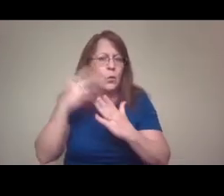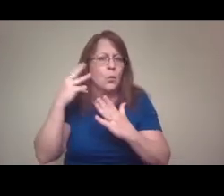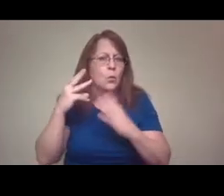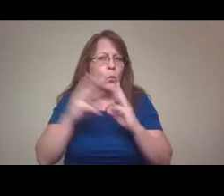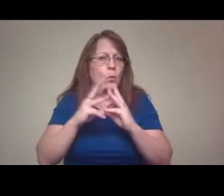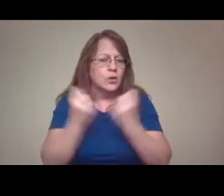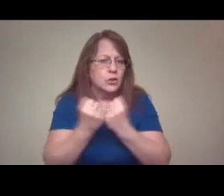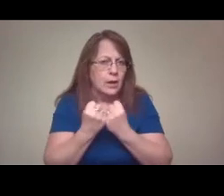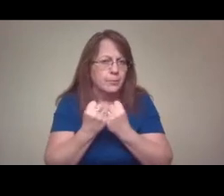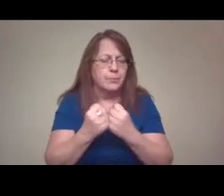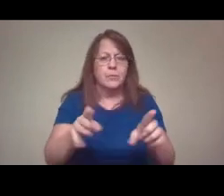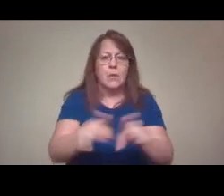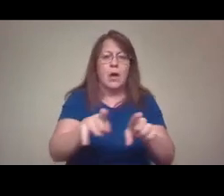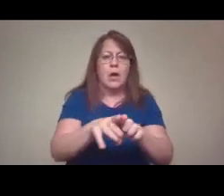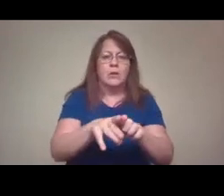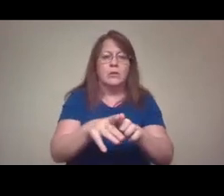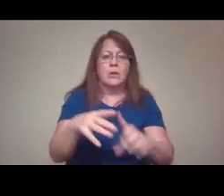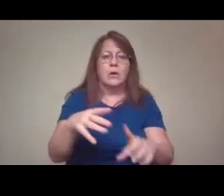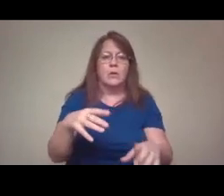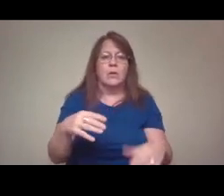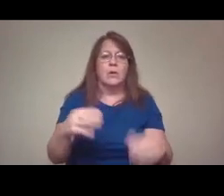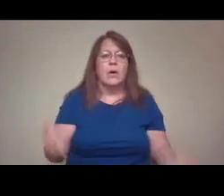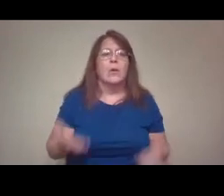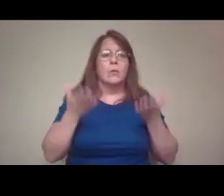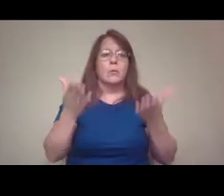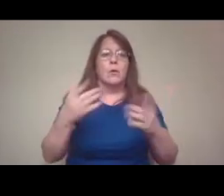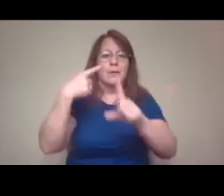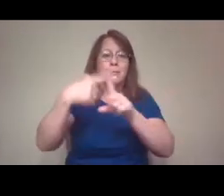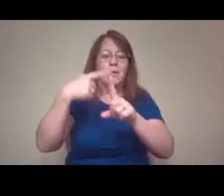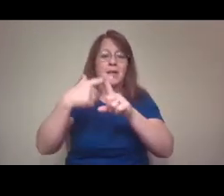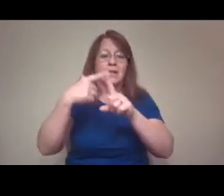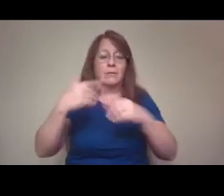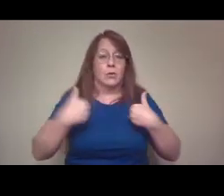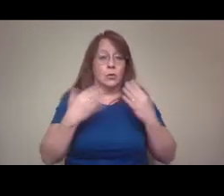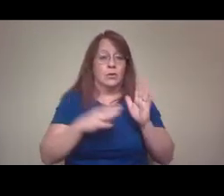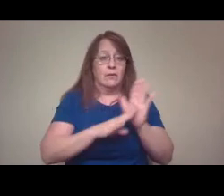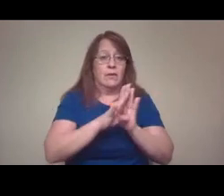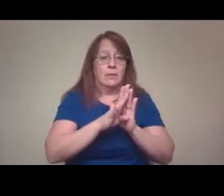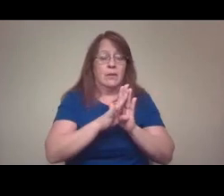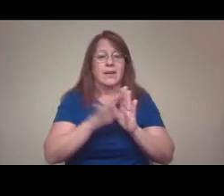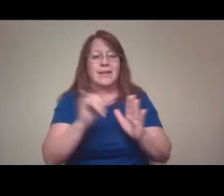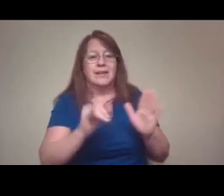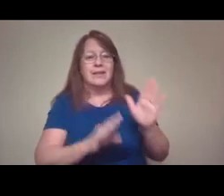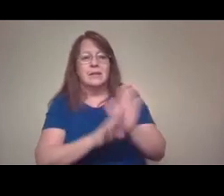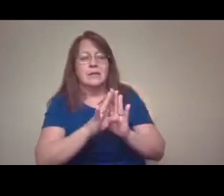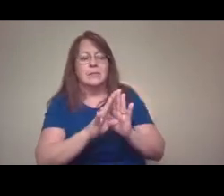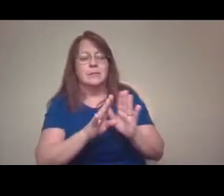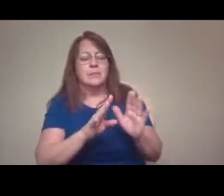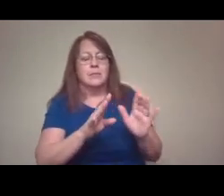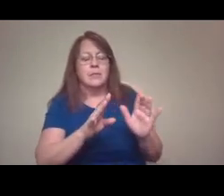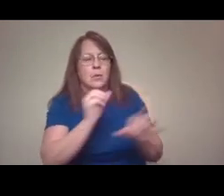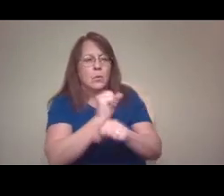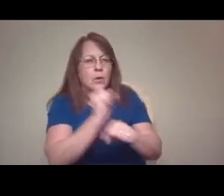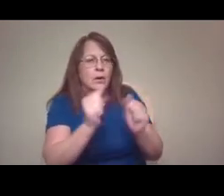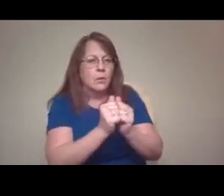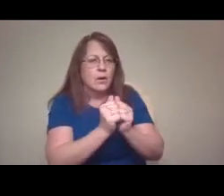positive youth development is the other strategy. This is basically trainings for adults who work with youth or who